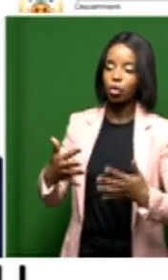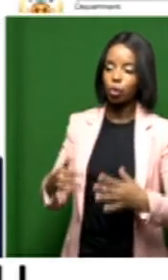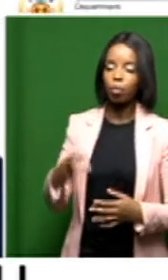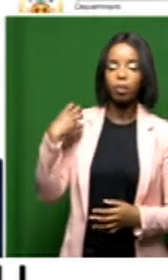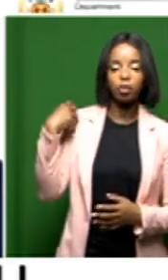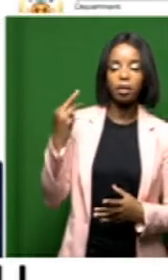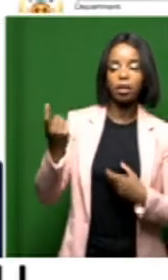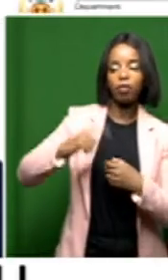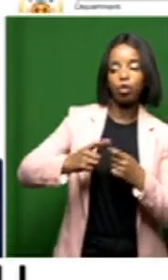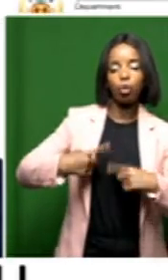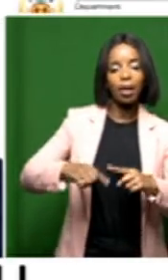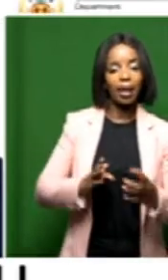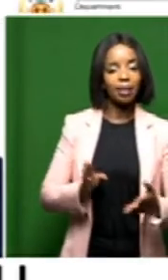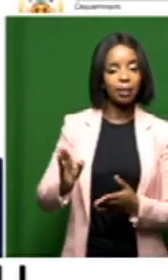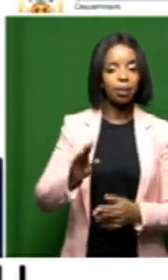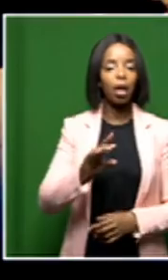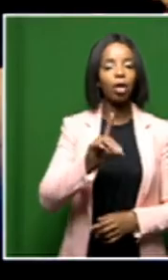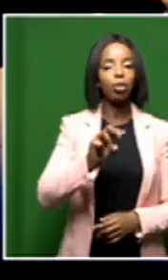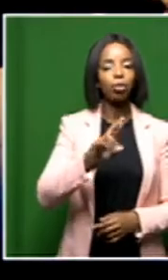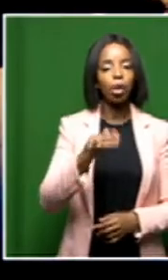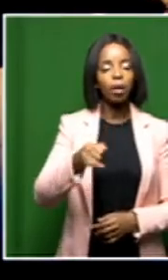Joe Phaahla, giving us a big update and also talking to